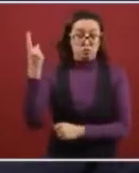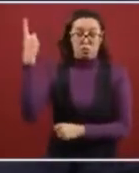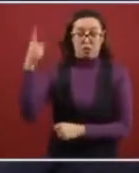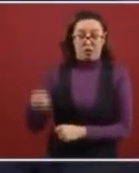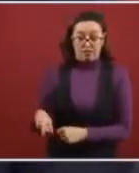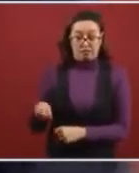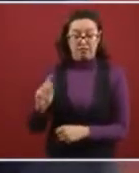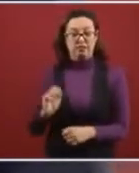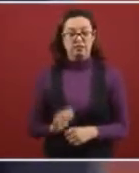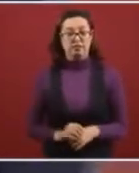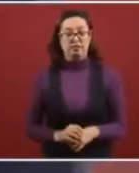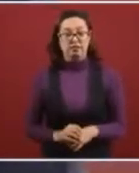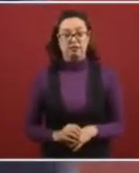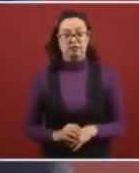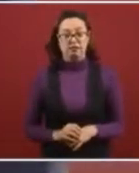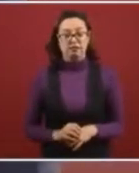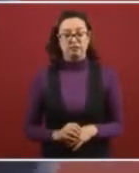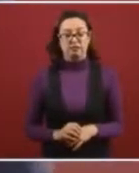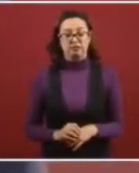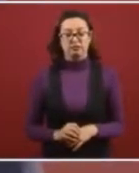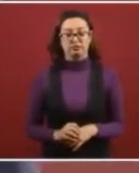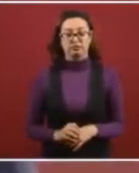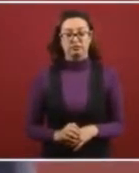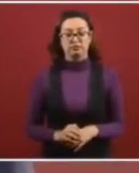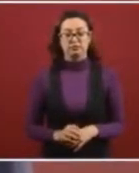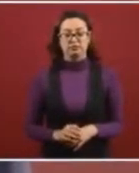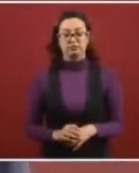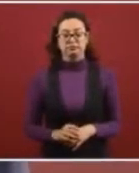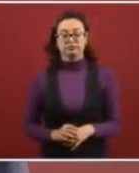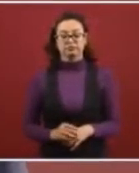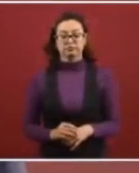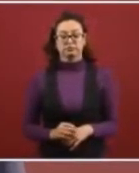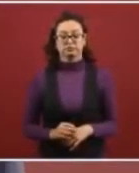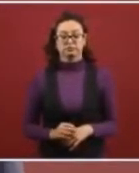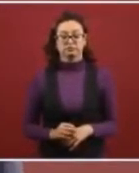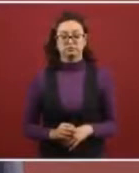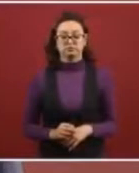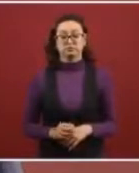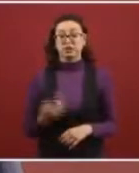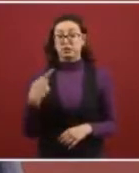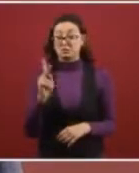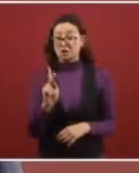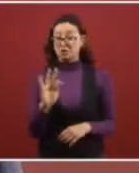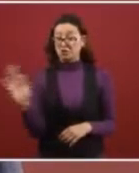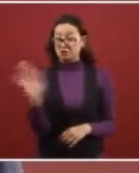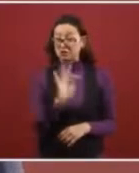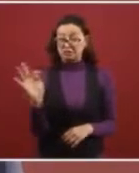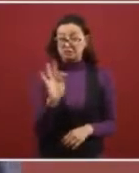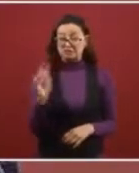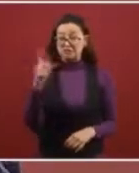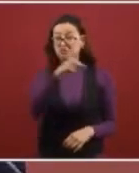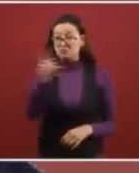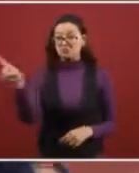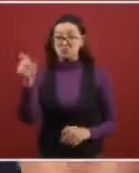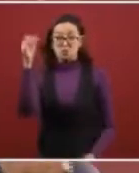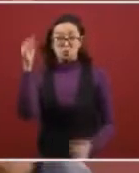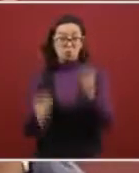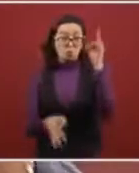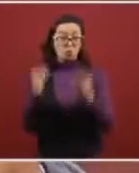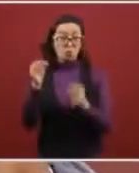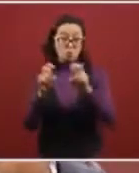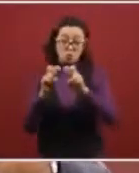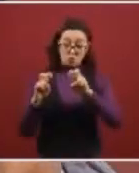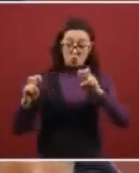127 of the Constitution. Yes, no, but it is not sufficiently clear. Están, and